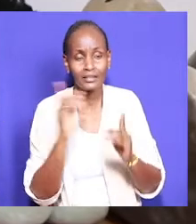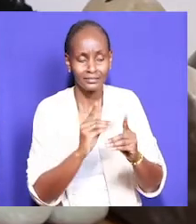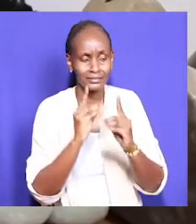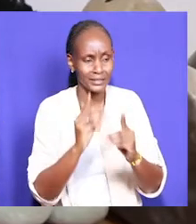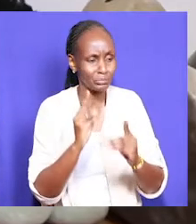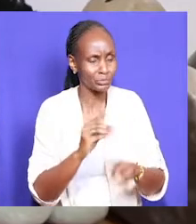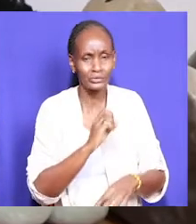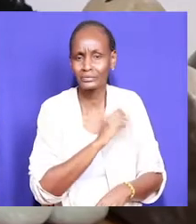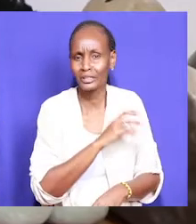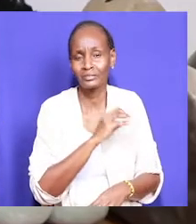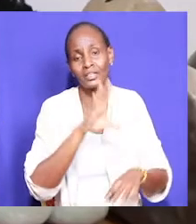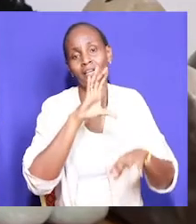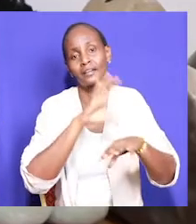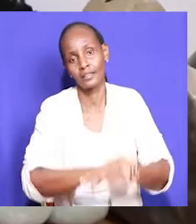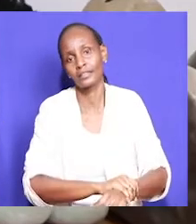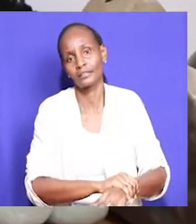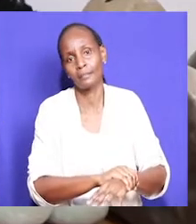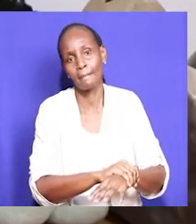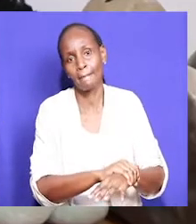terrified.